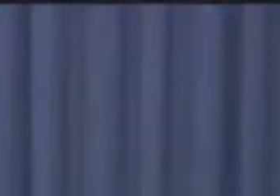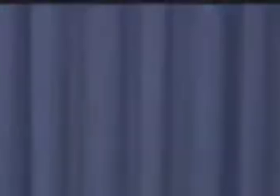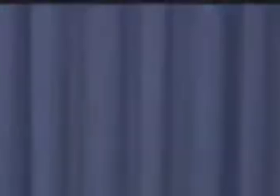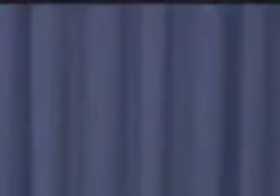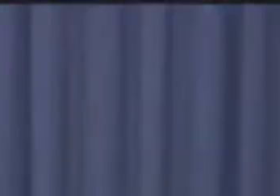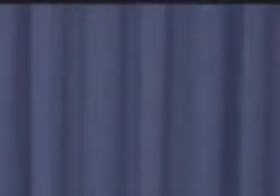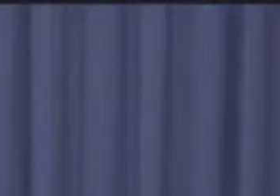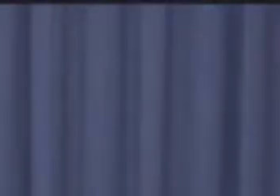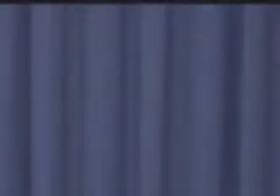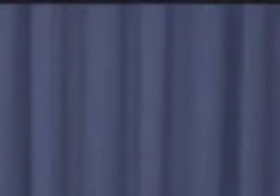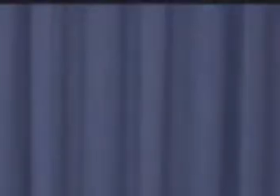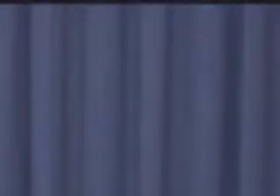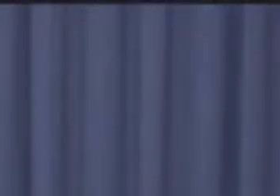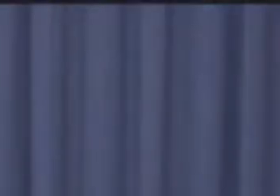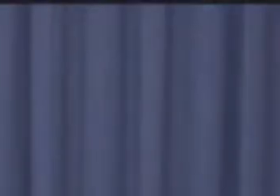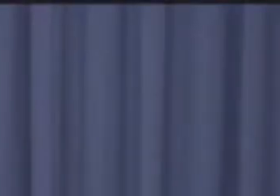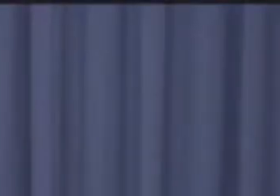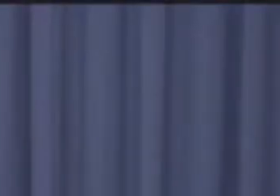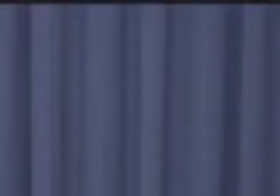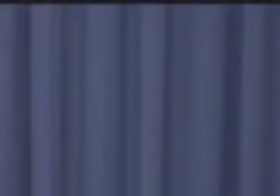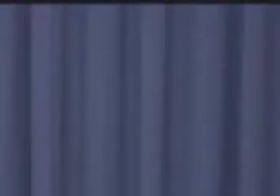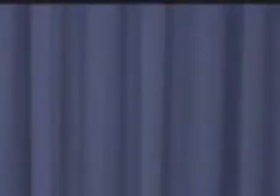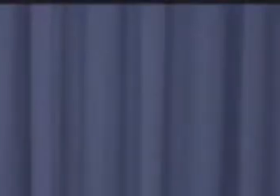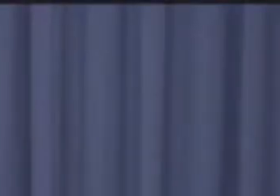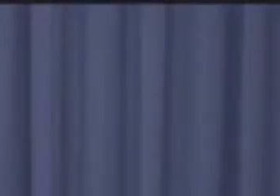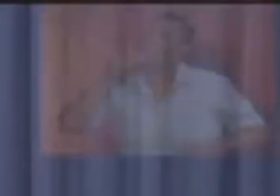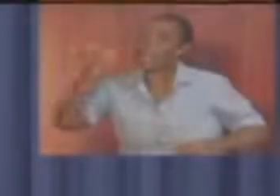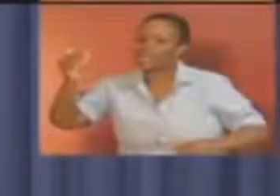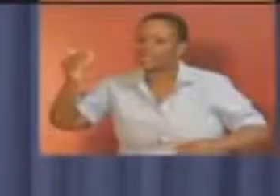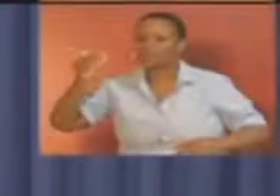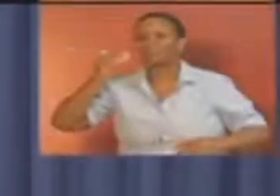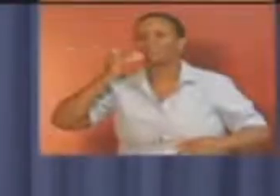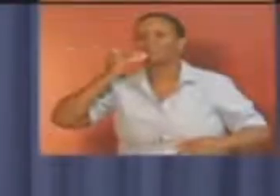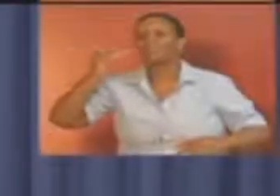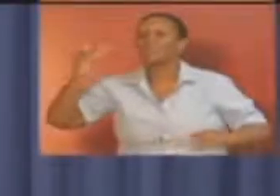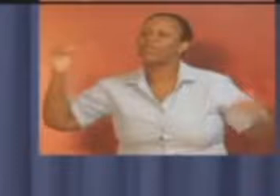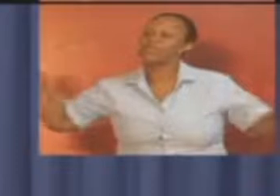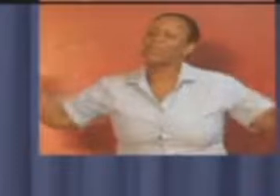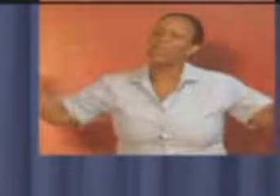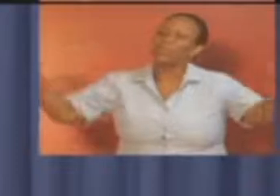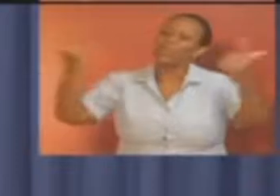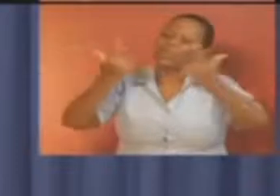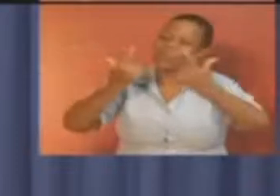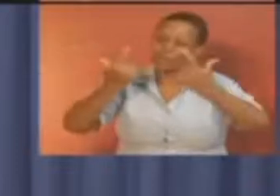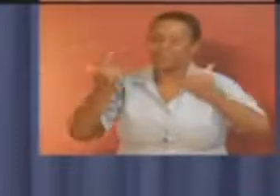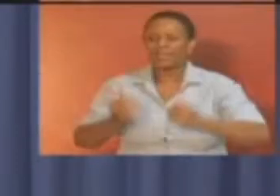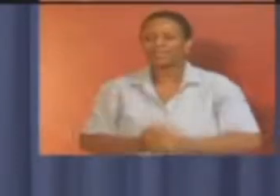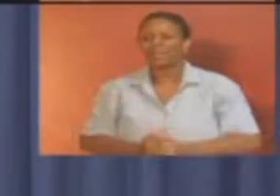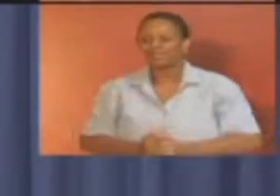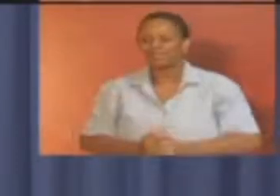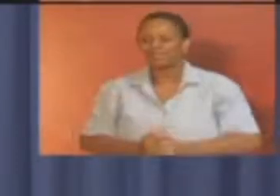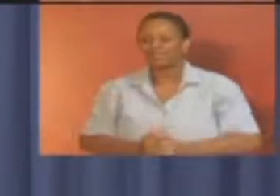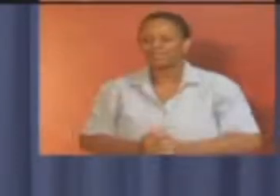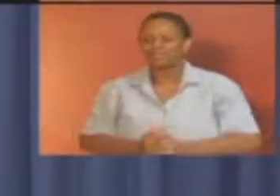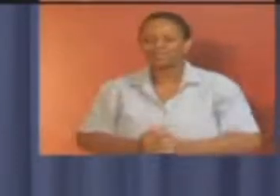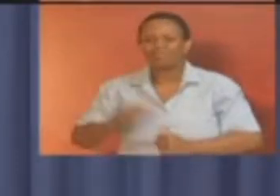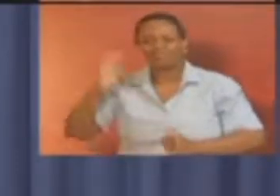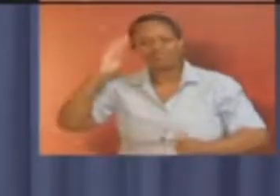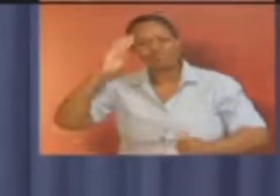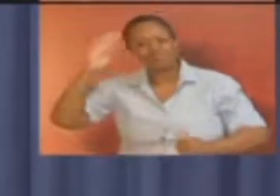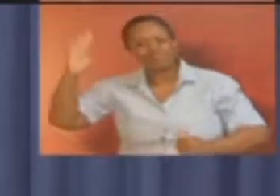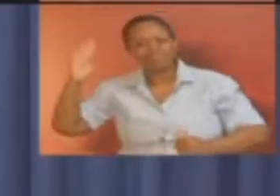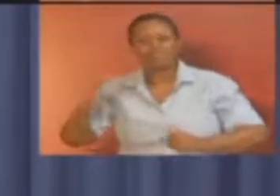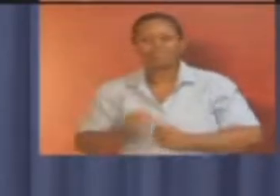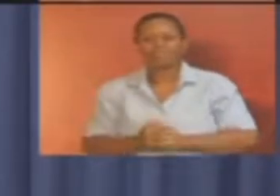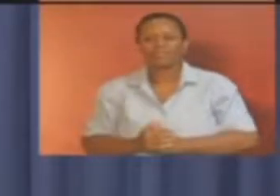Minister, Cabinet colleagues, Chief Medical Officer, doctors, ladies and gentlemen of the media,